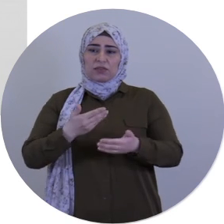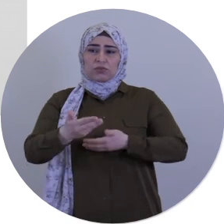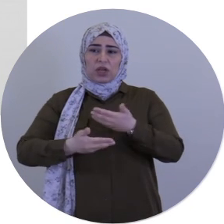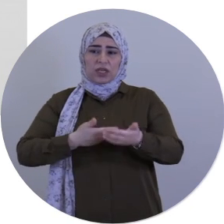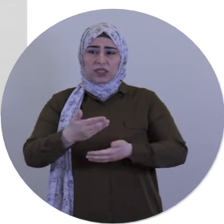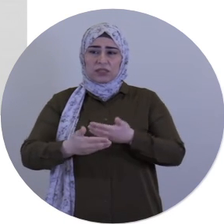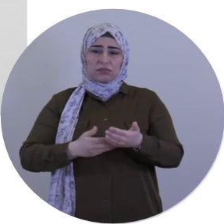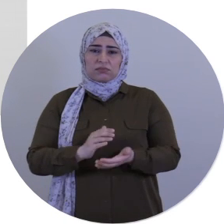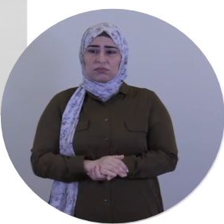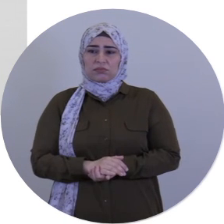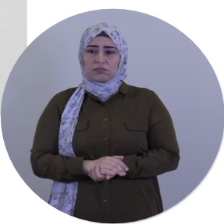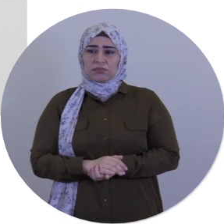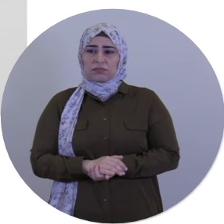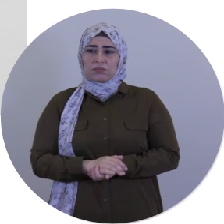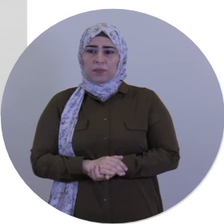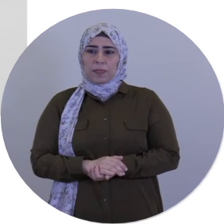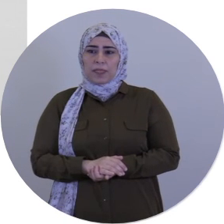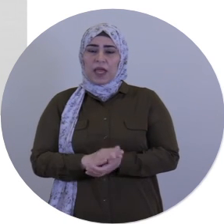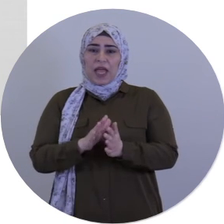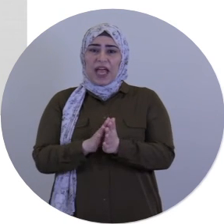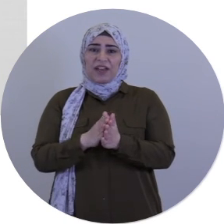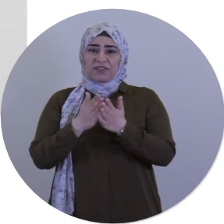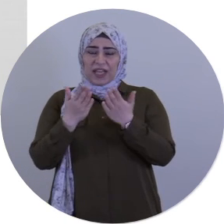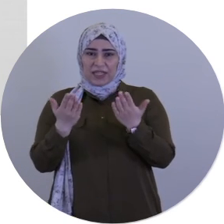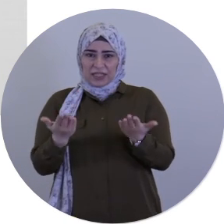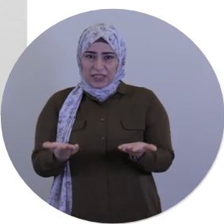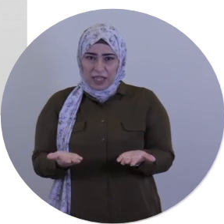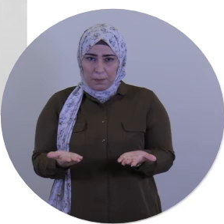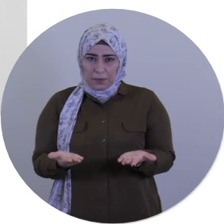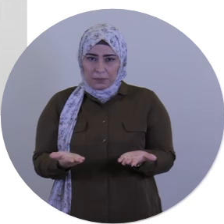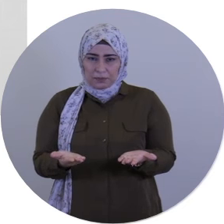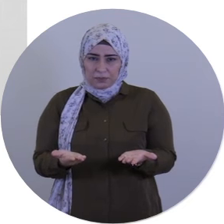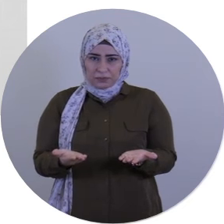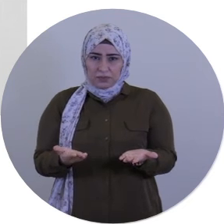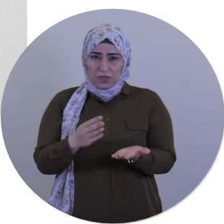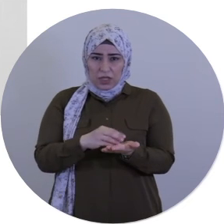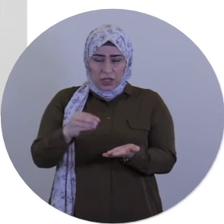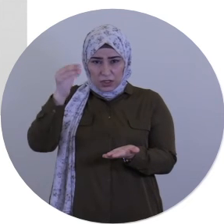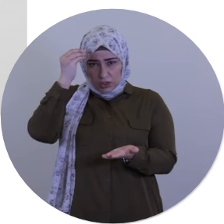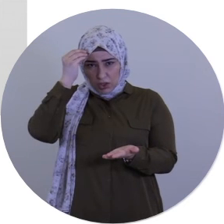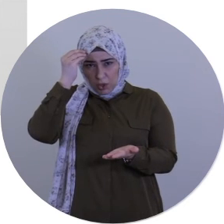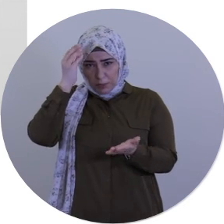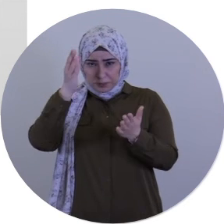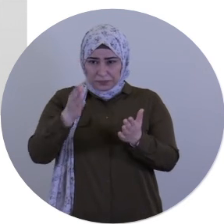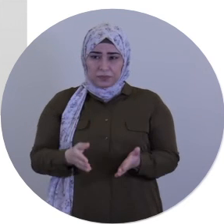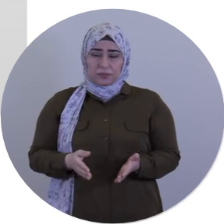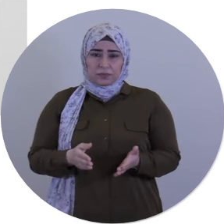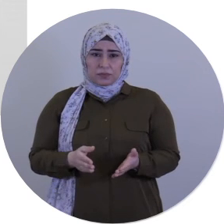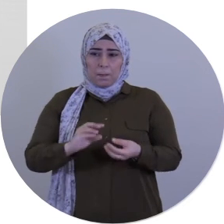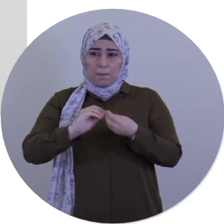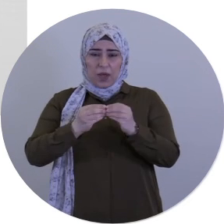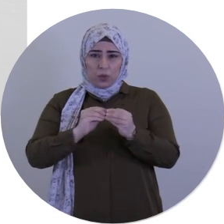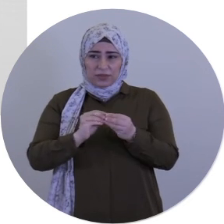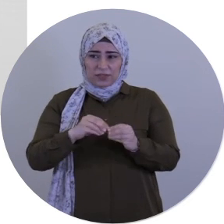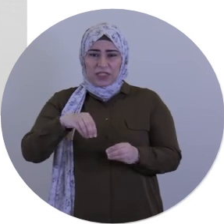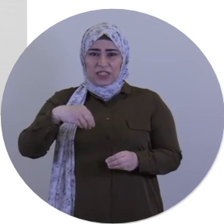going. Now, you have an exercise in your workbook. In your student's book, open it to page